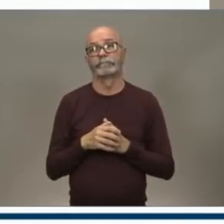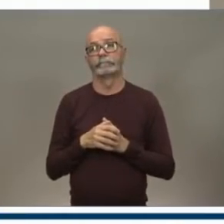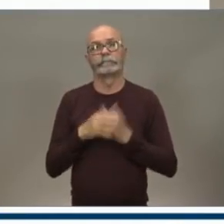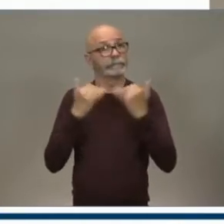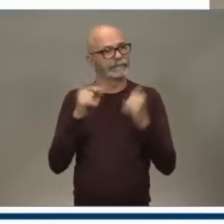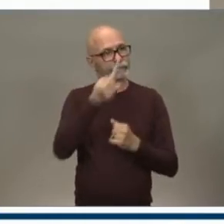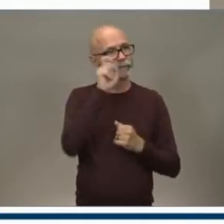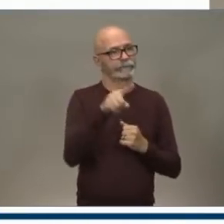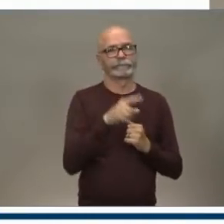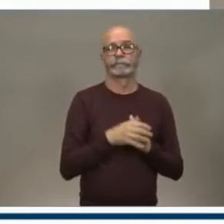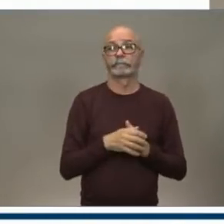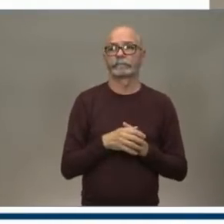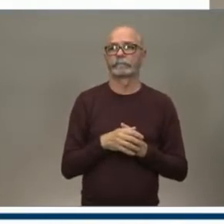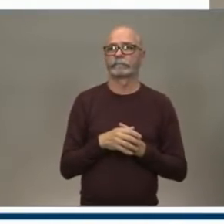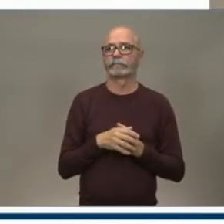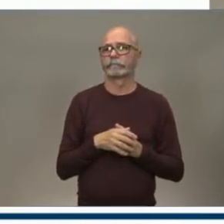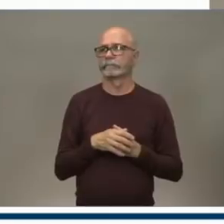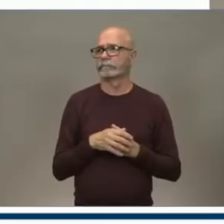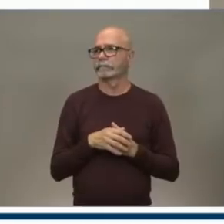with CBC.